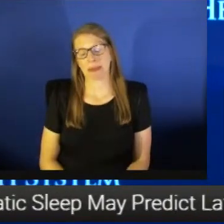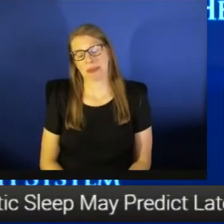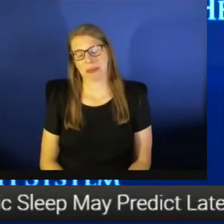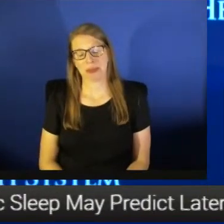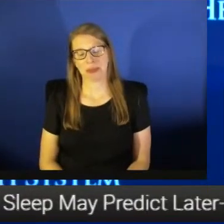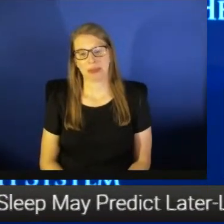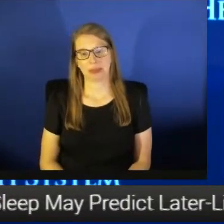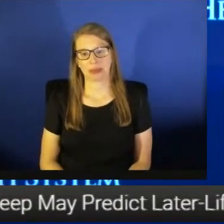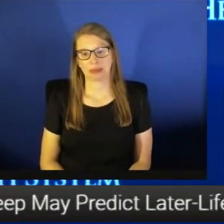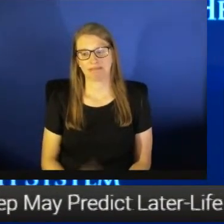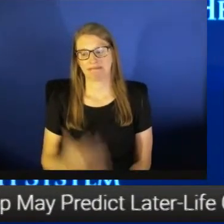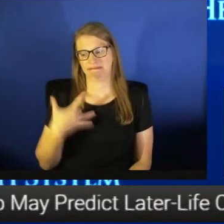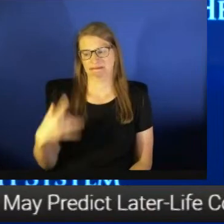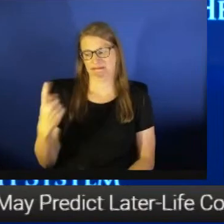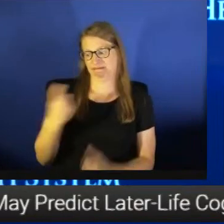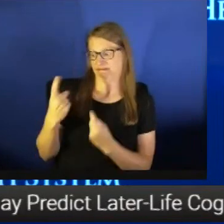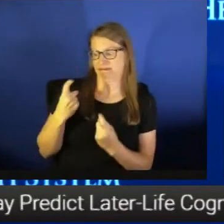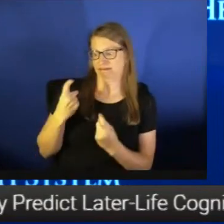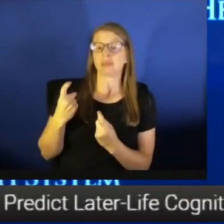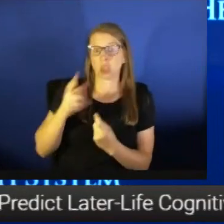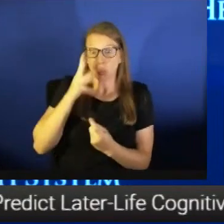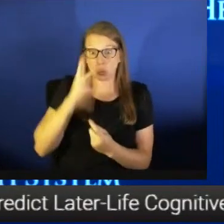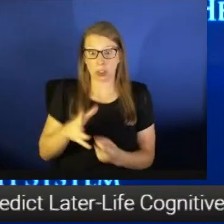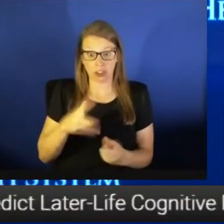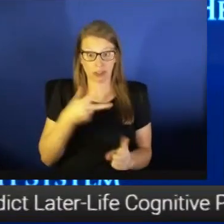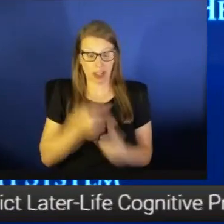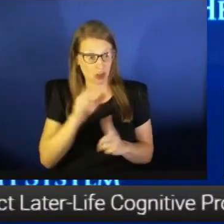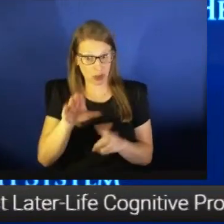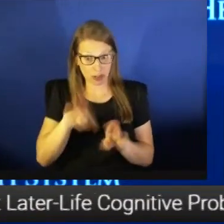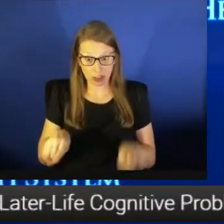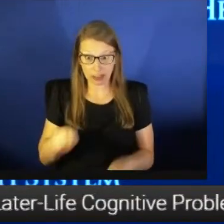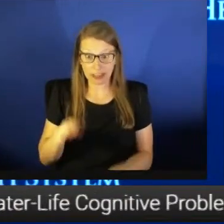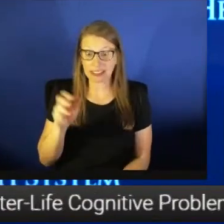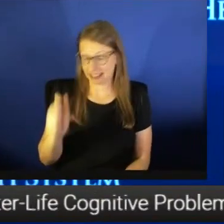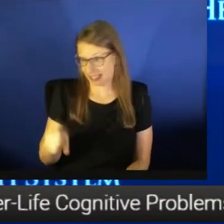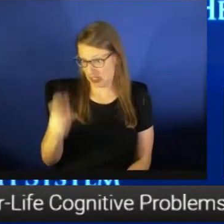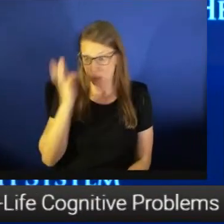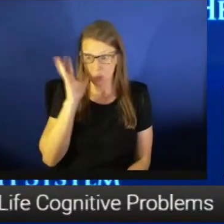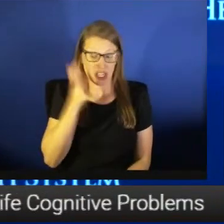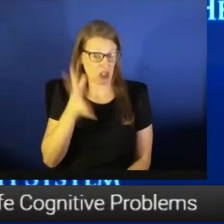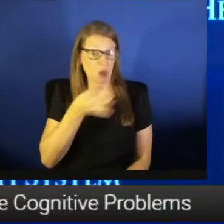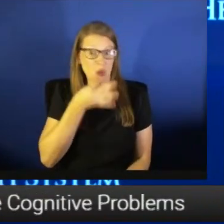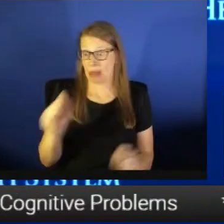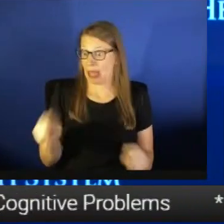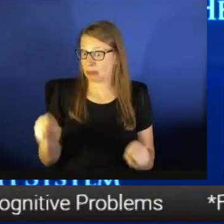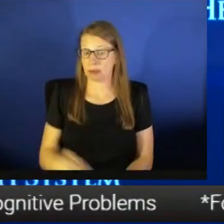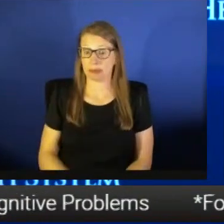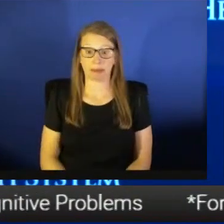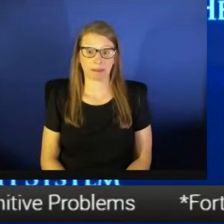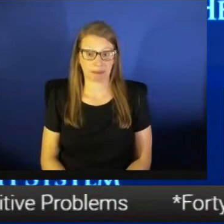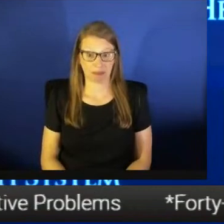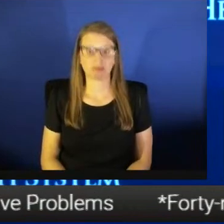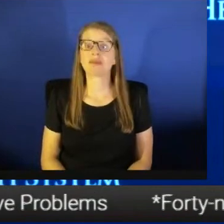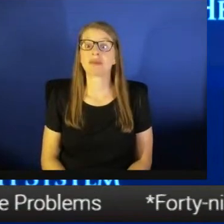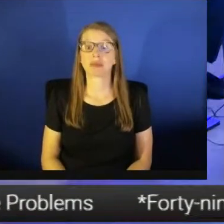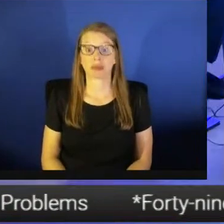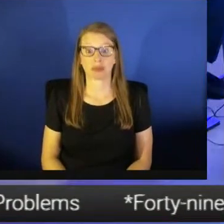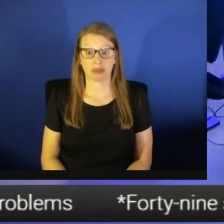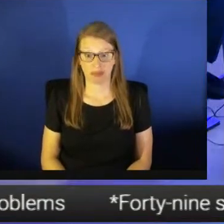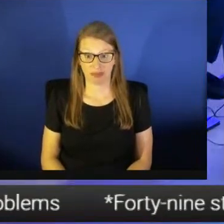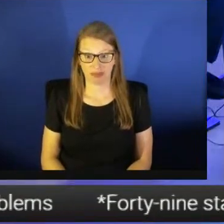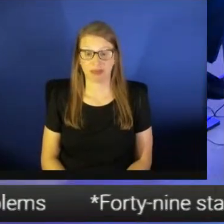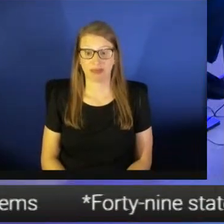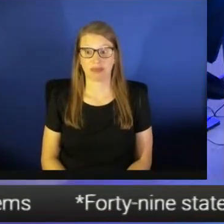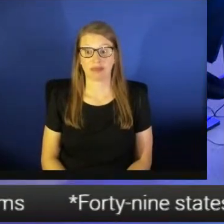very commonly is, would you vaccinate your children? And I'm like, I will do it as soon as at all possible. And we're trying to finish. Great endorsement